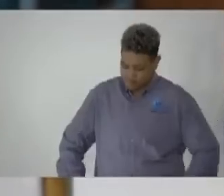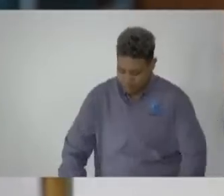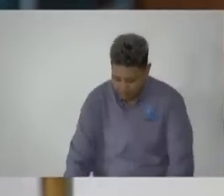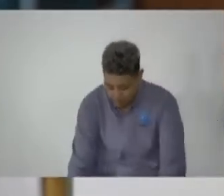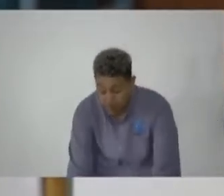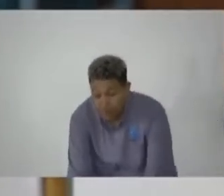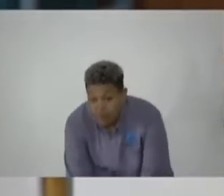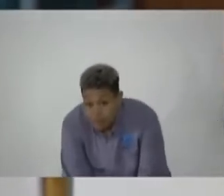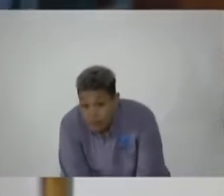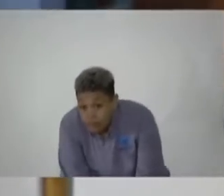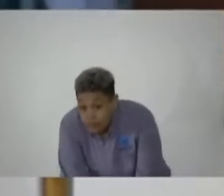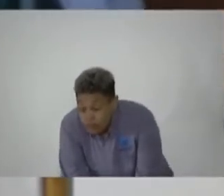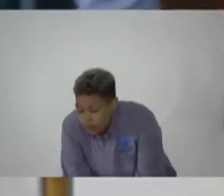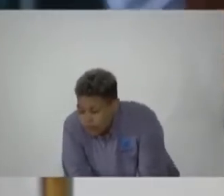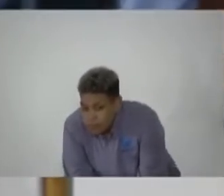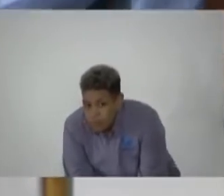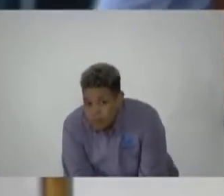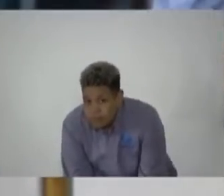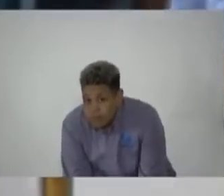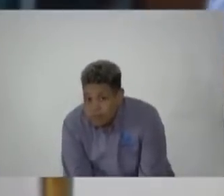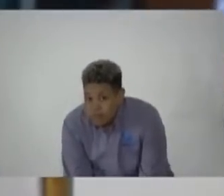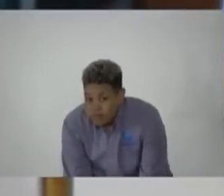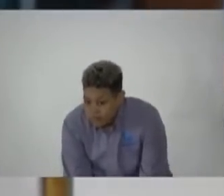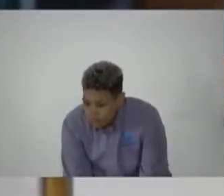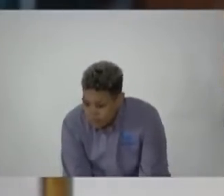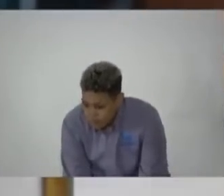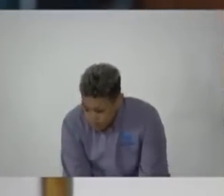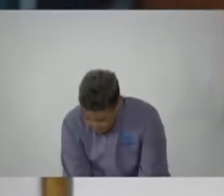Crave your indulgence.